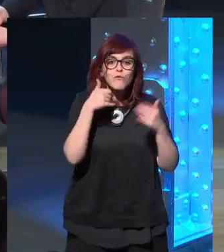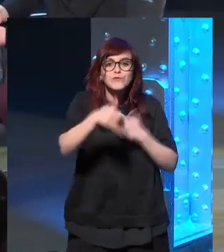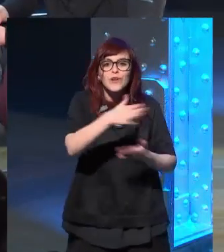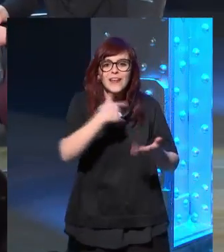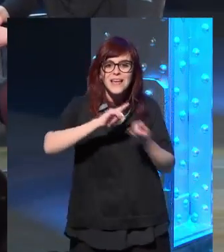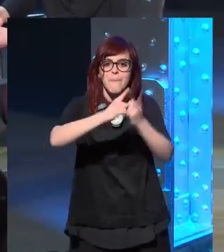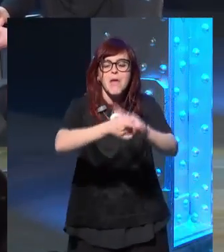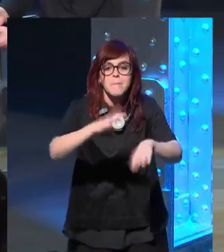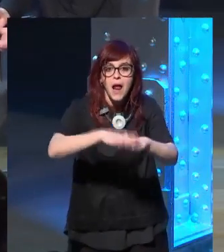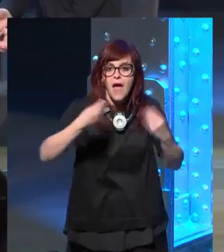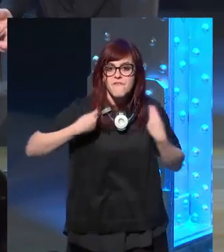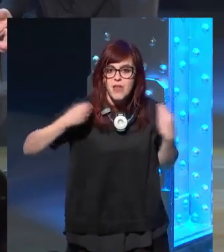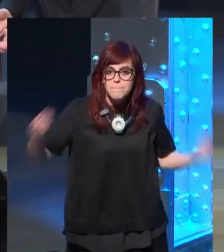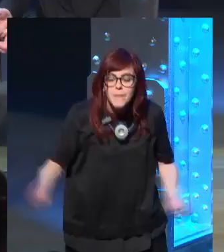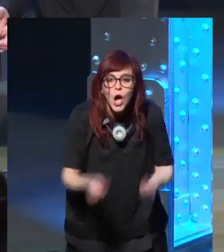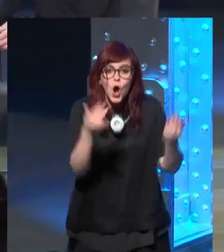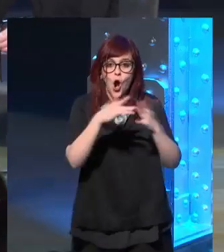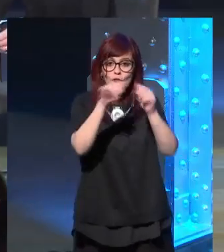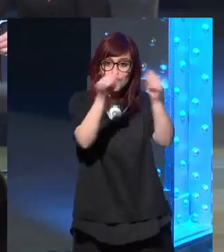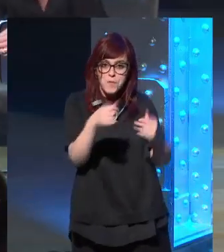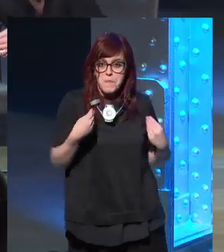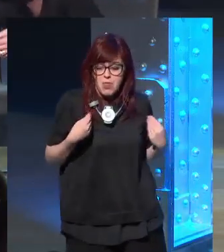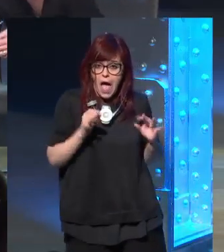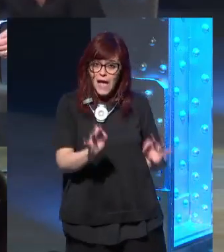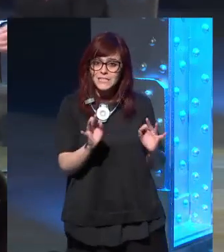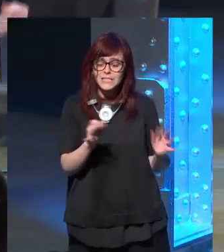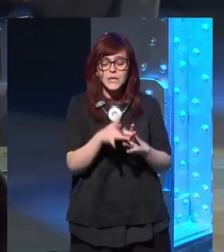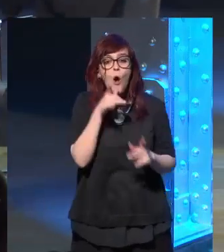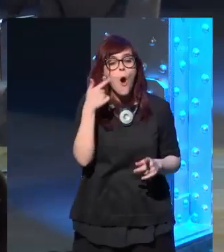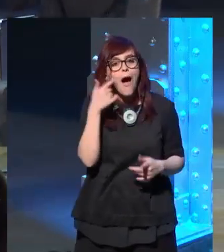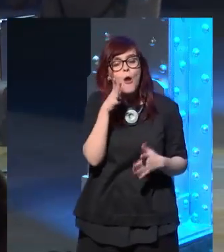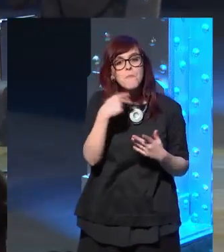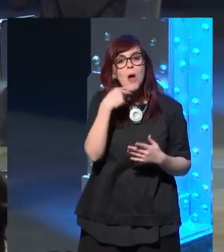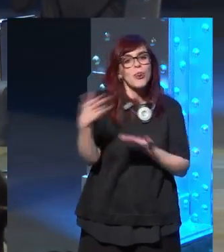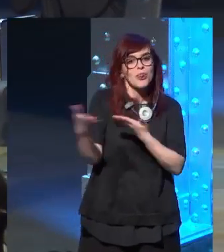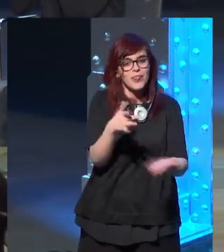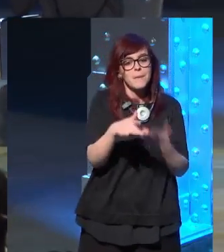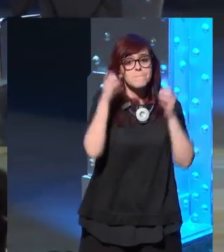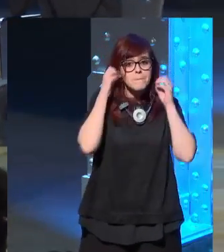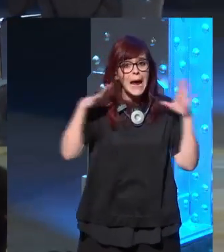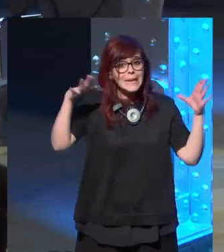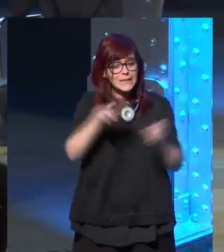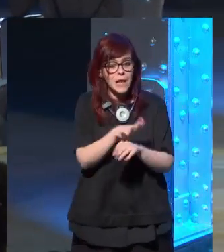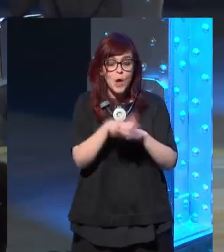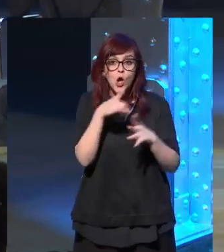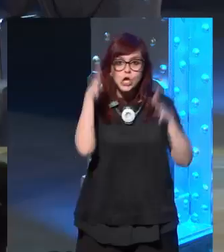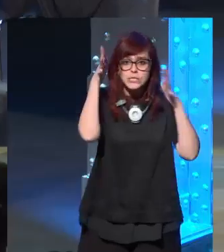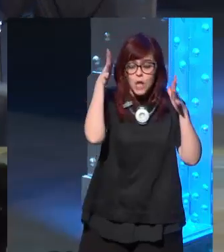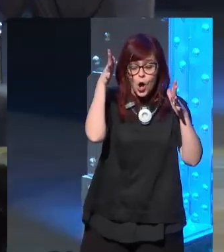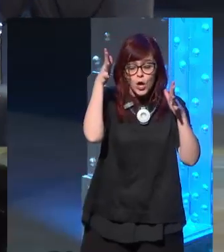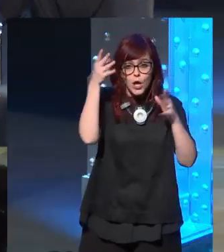the life that I actually want? Si os parece, le voy a dar paso a... Okay, so if you agree, I'll give the floor to the Martians, because, well, we